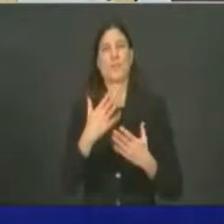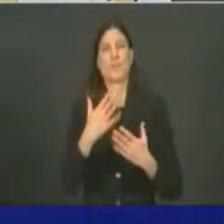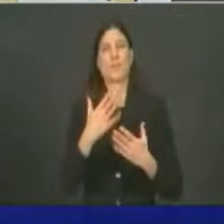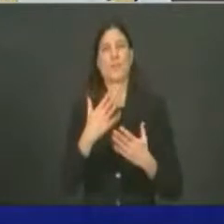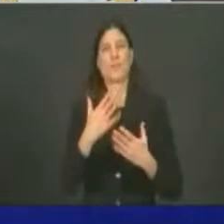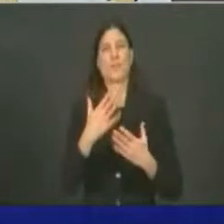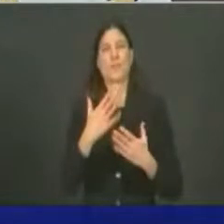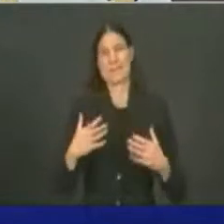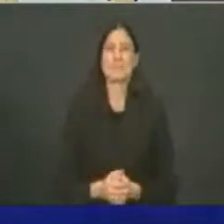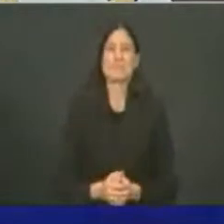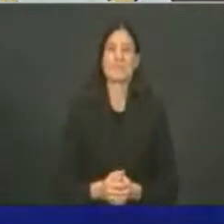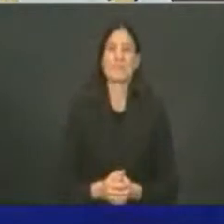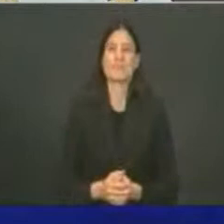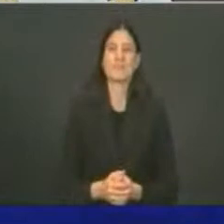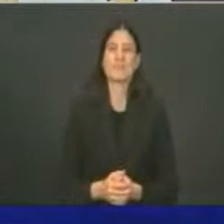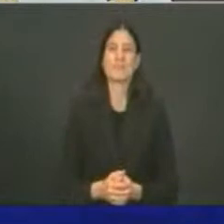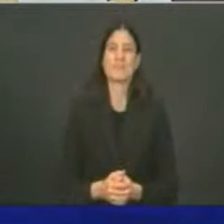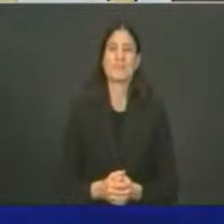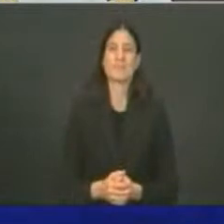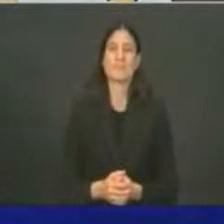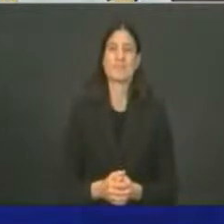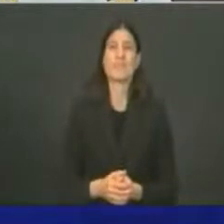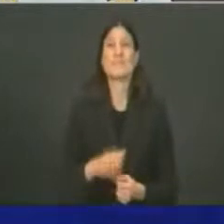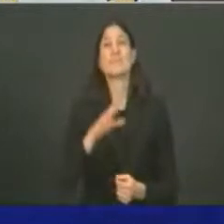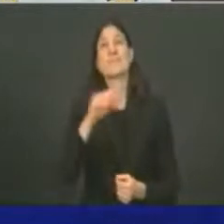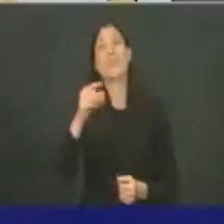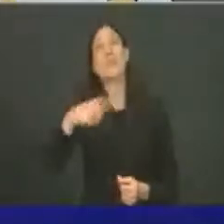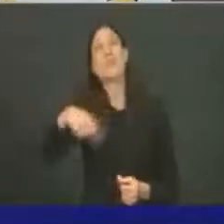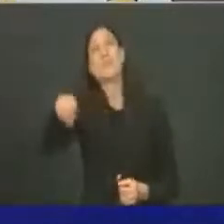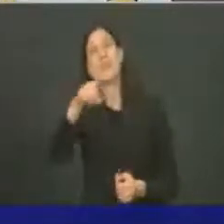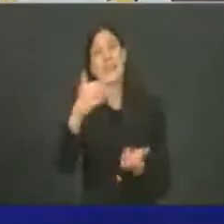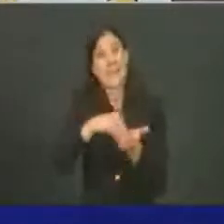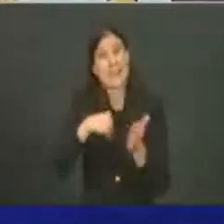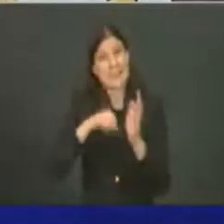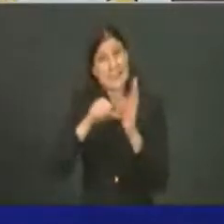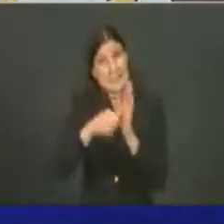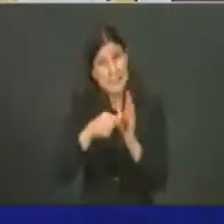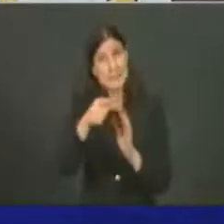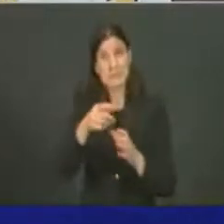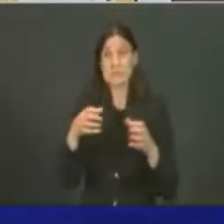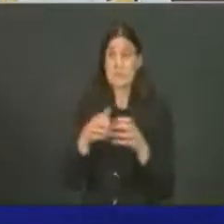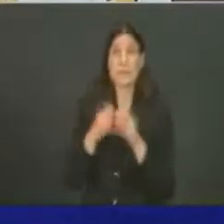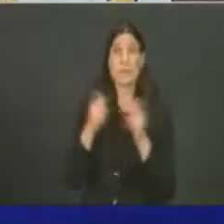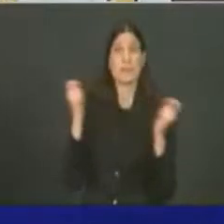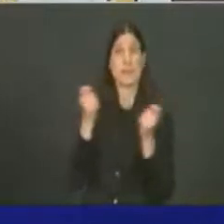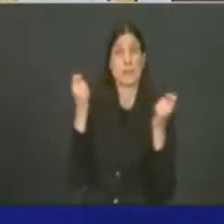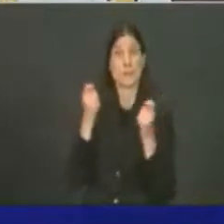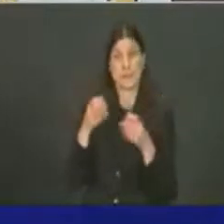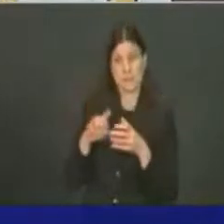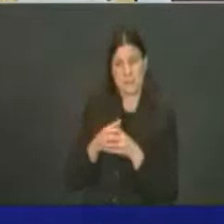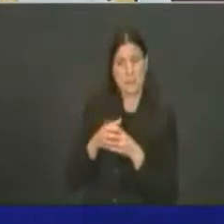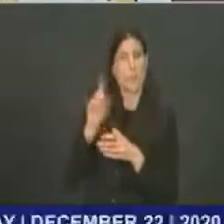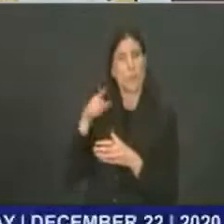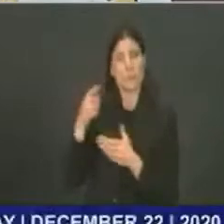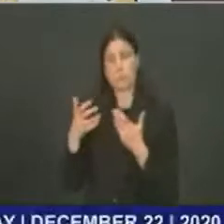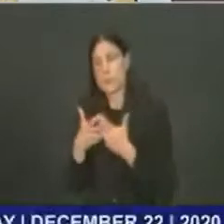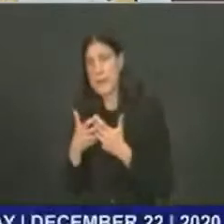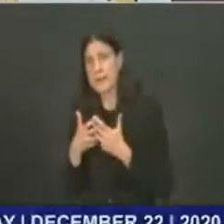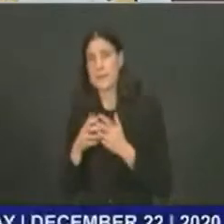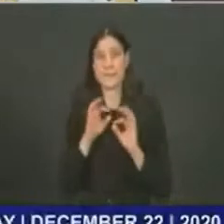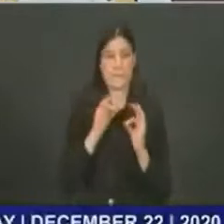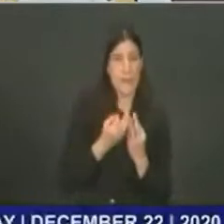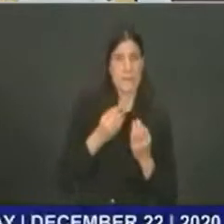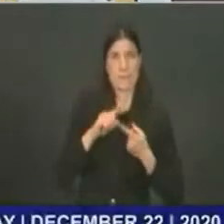any gatherings just to the people you live with. Pick up the phone or connect virtually to share your love and